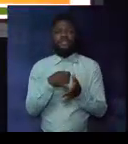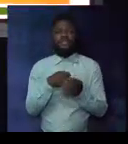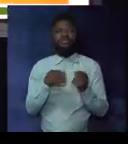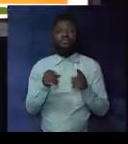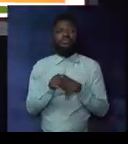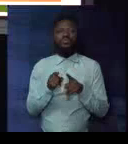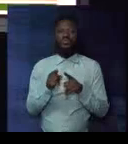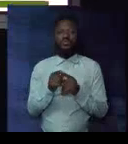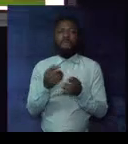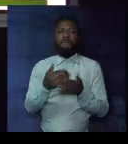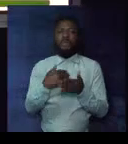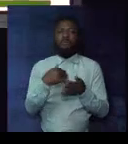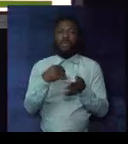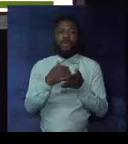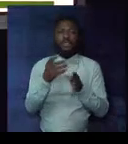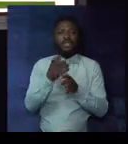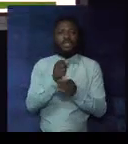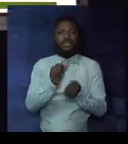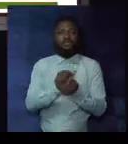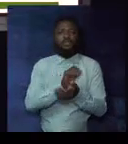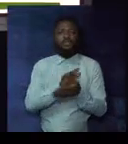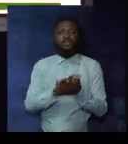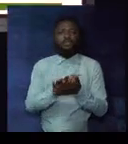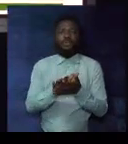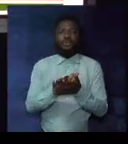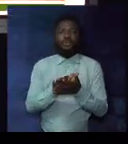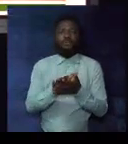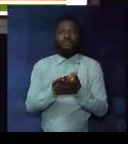given to them. So Kotobaje